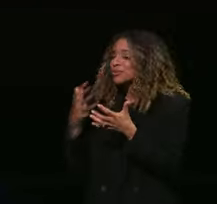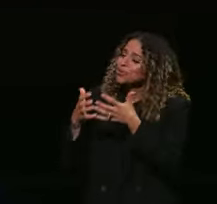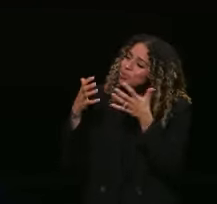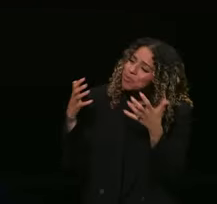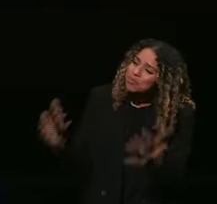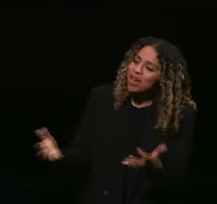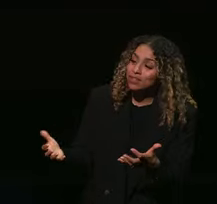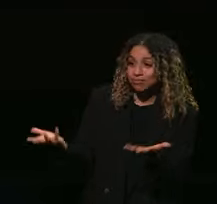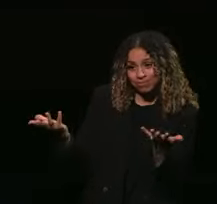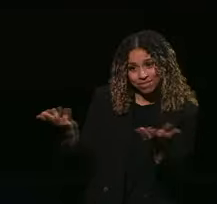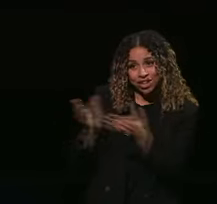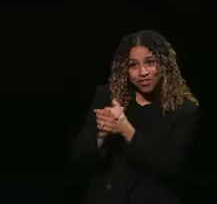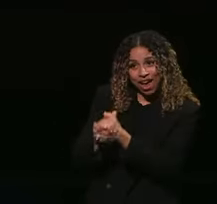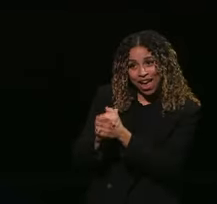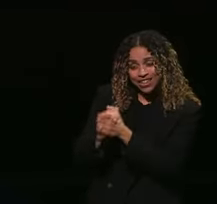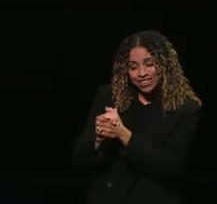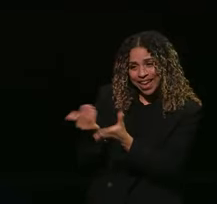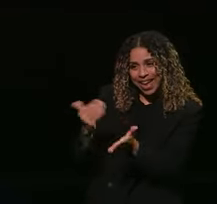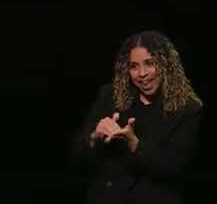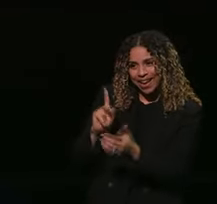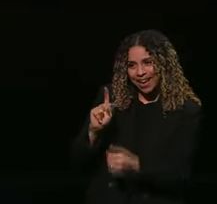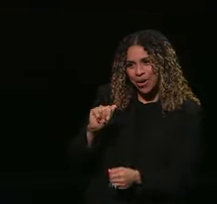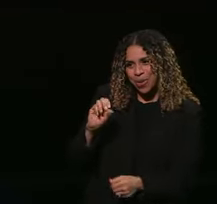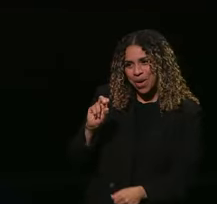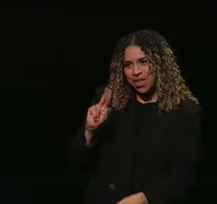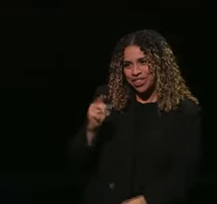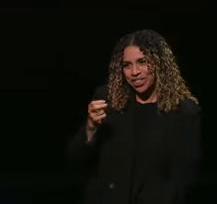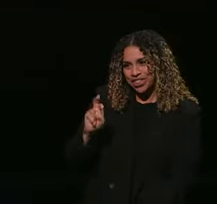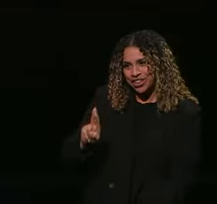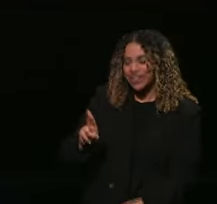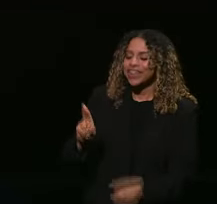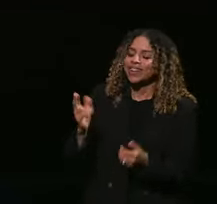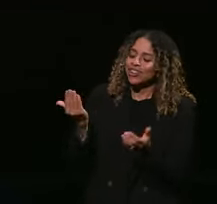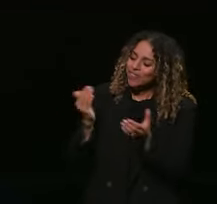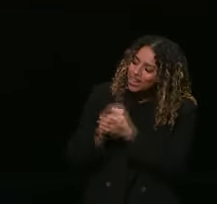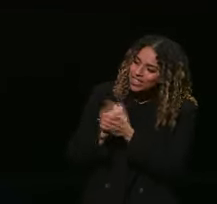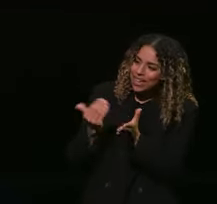and congrats again on your nomination. Thank you. Thank you.